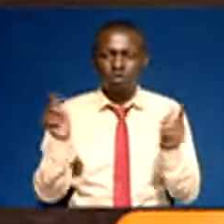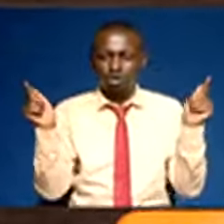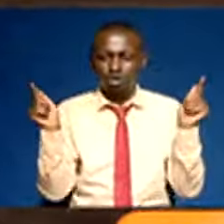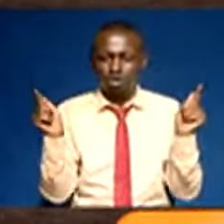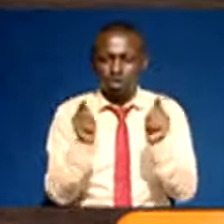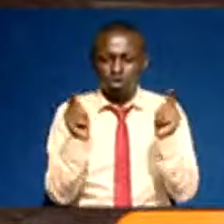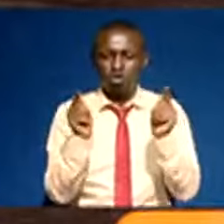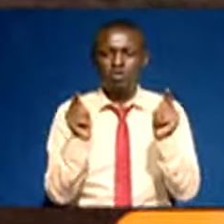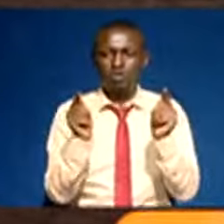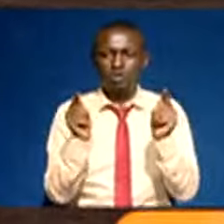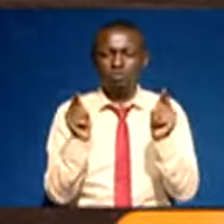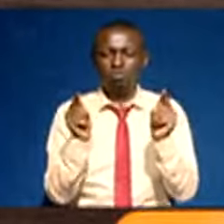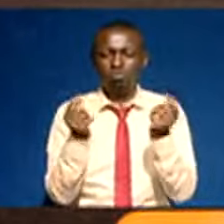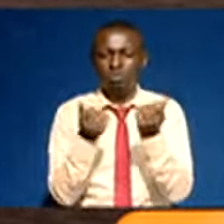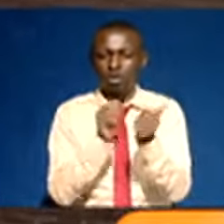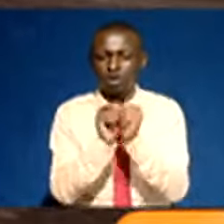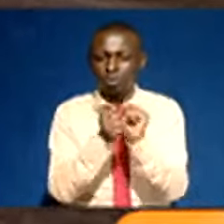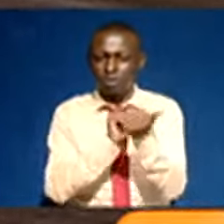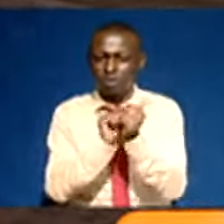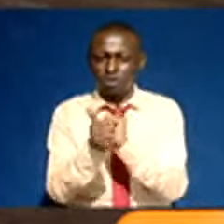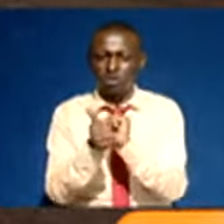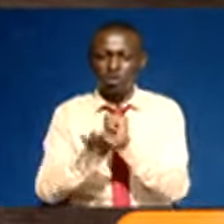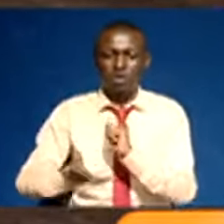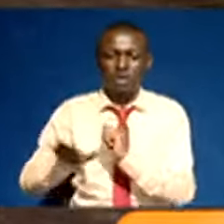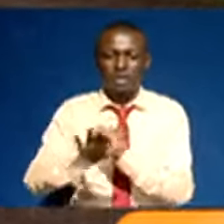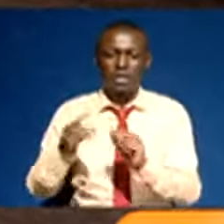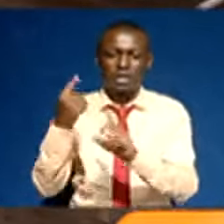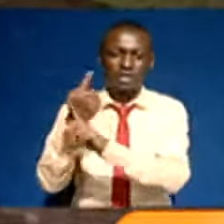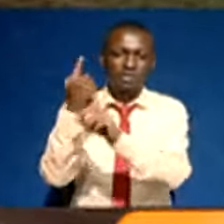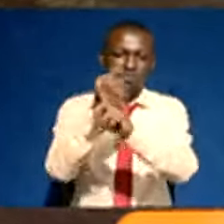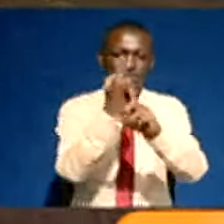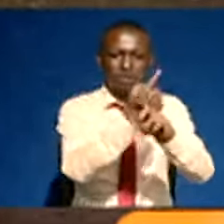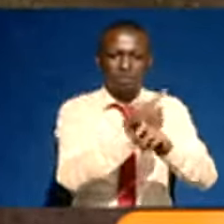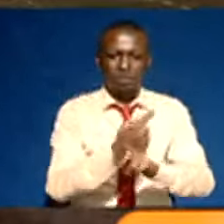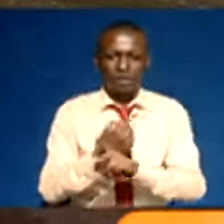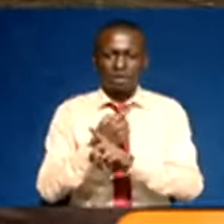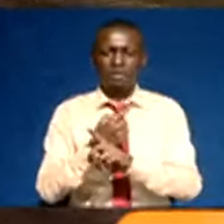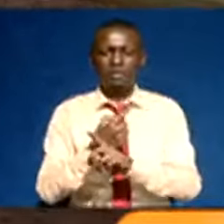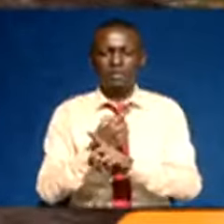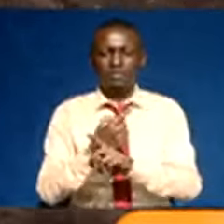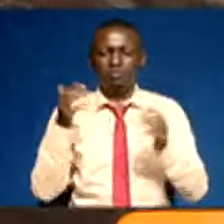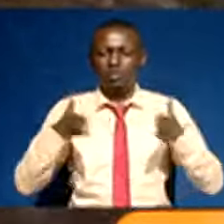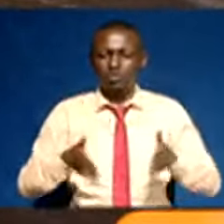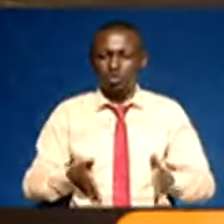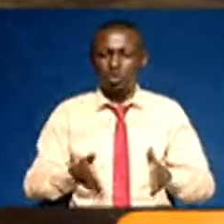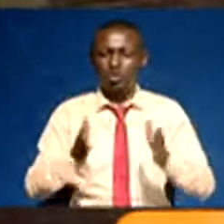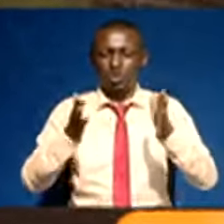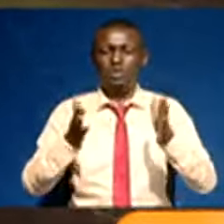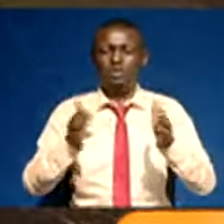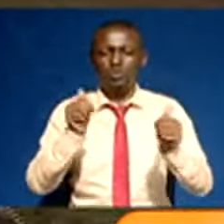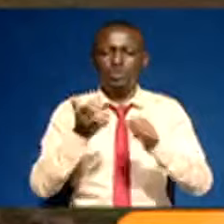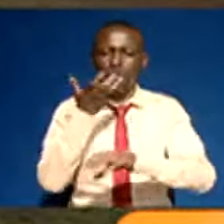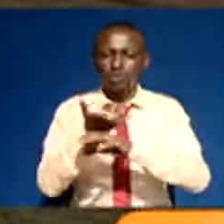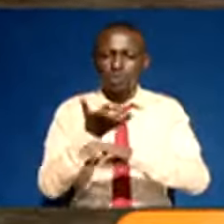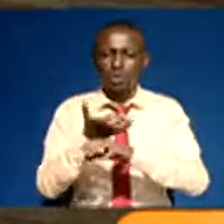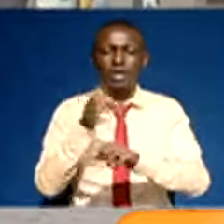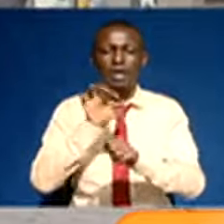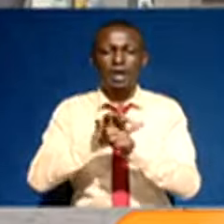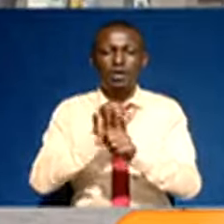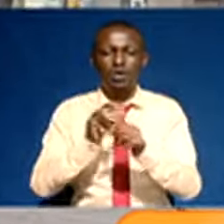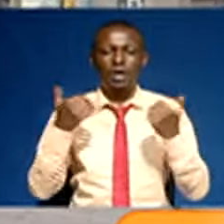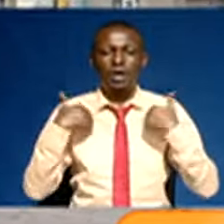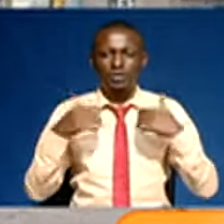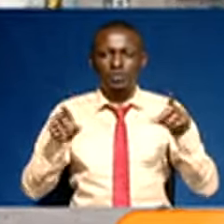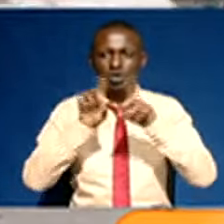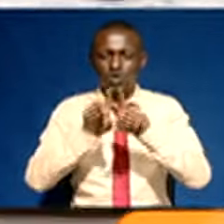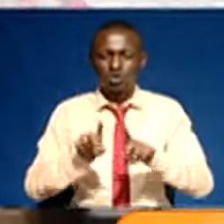sharp, head-to-head races on mixed surfaces of both unpaved loose surface roads and tarmac. Up to